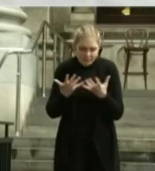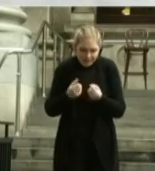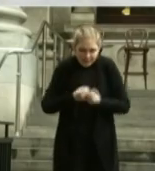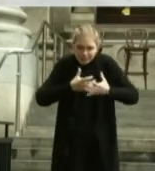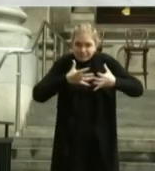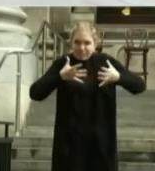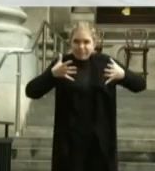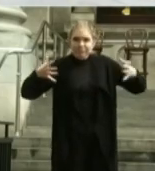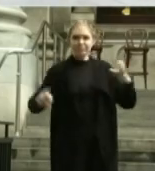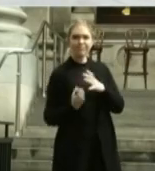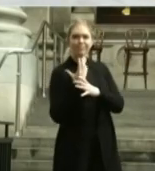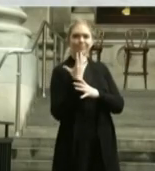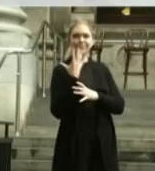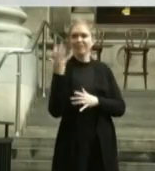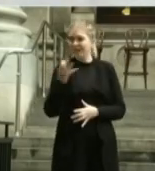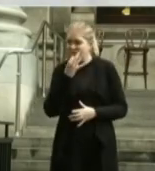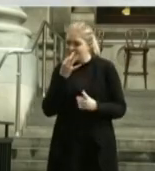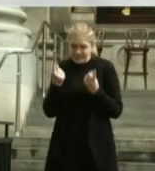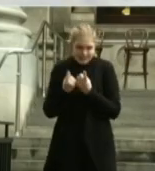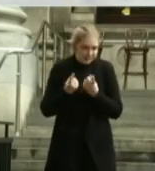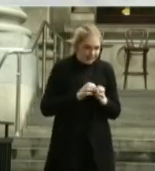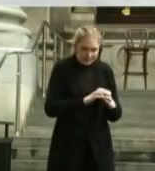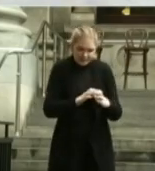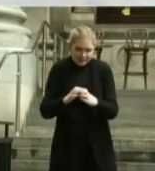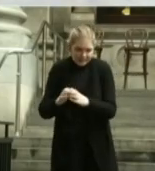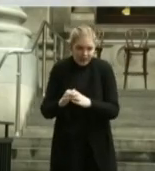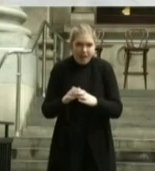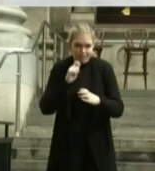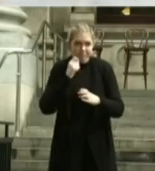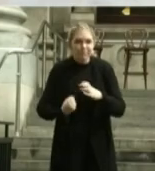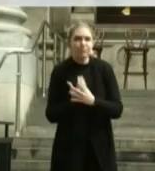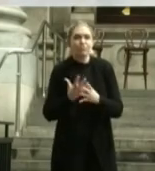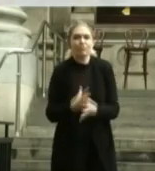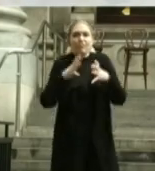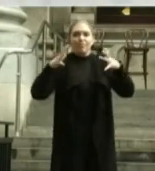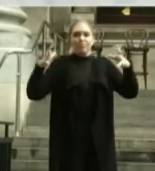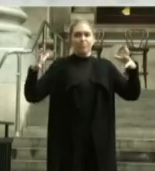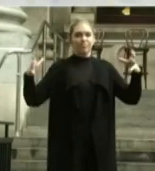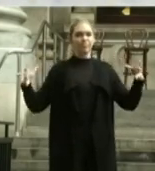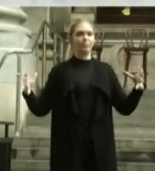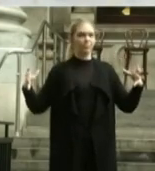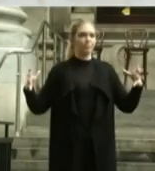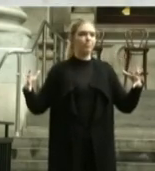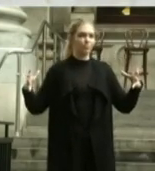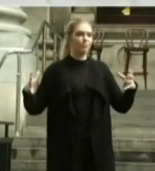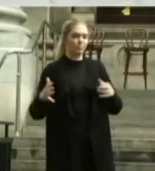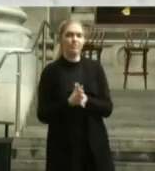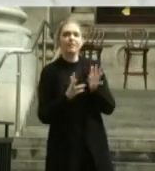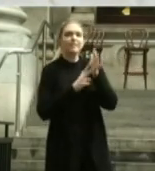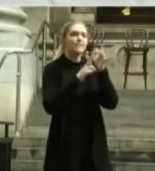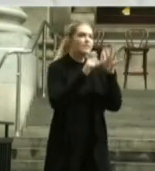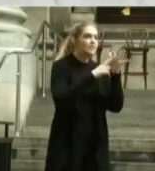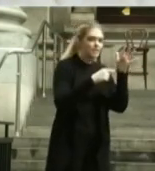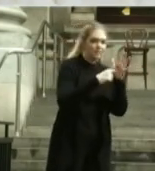things, big things grow. From little things, big things grow.